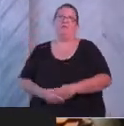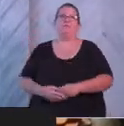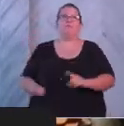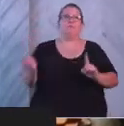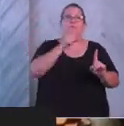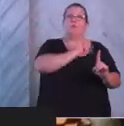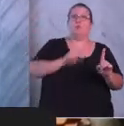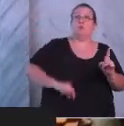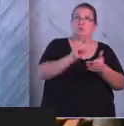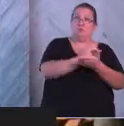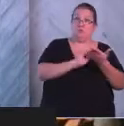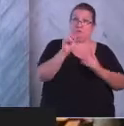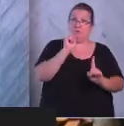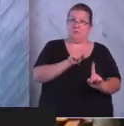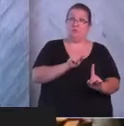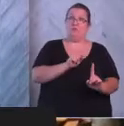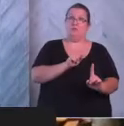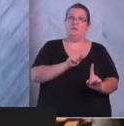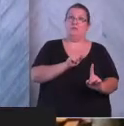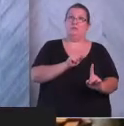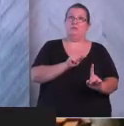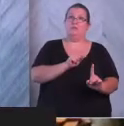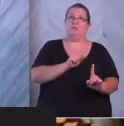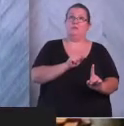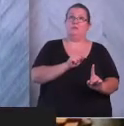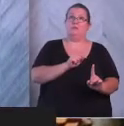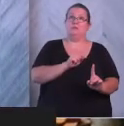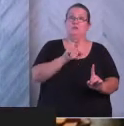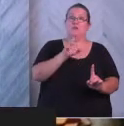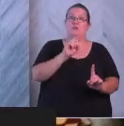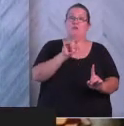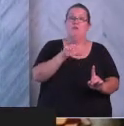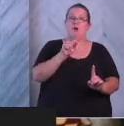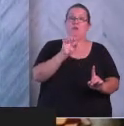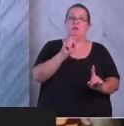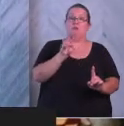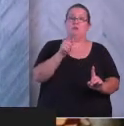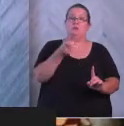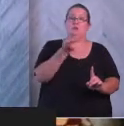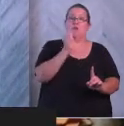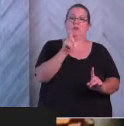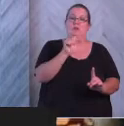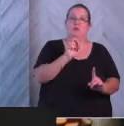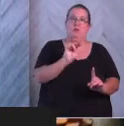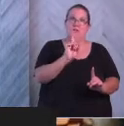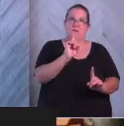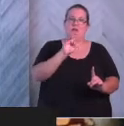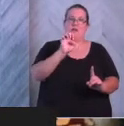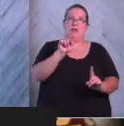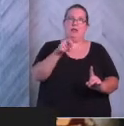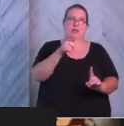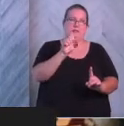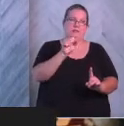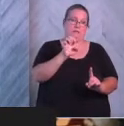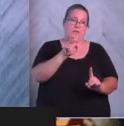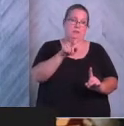Queen's University, there are the Robert Sutherland and the Alfie Pierce scholarships. One of those at